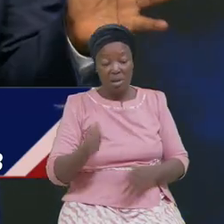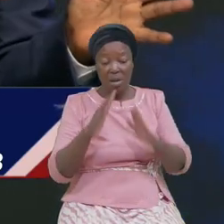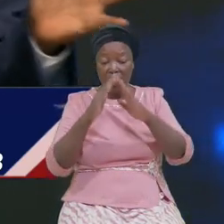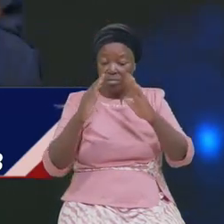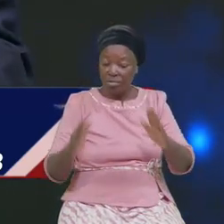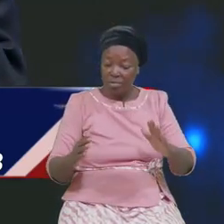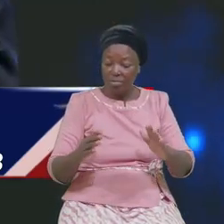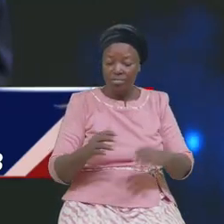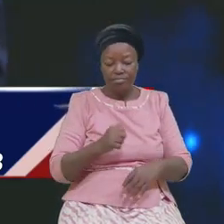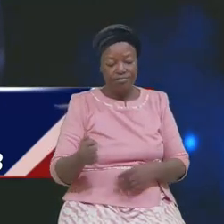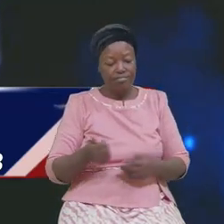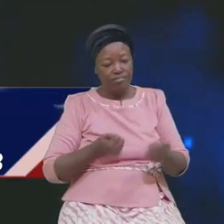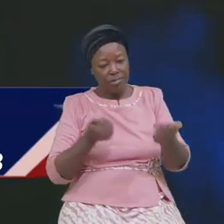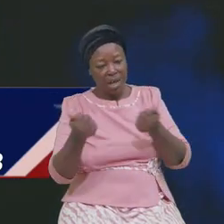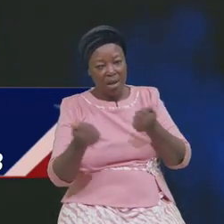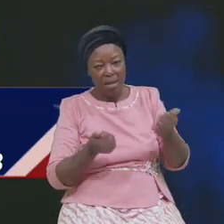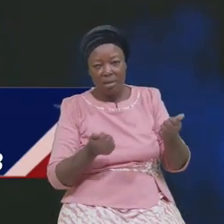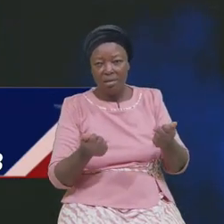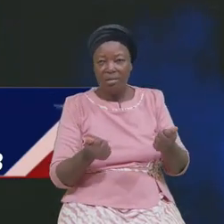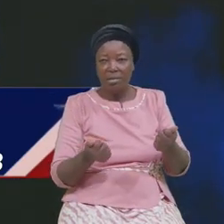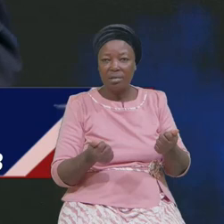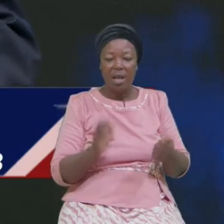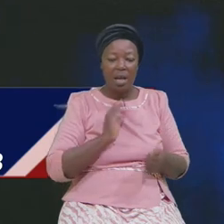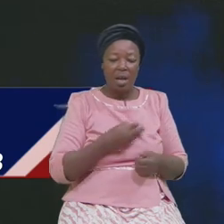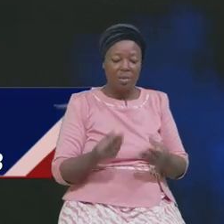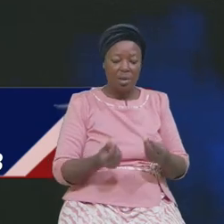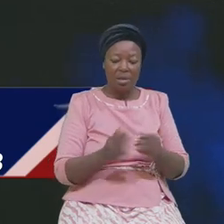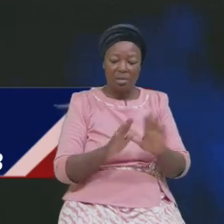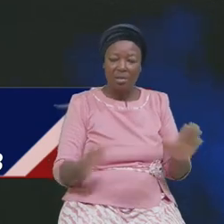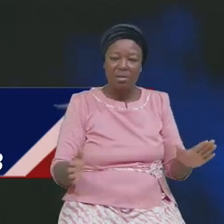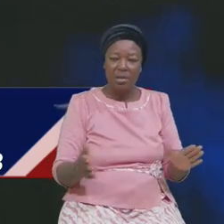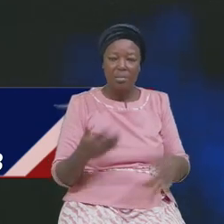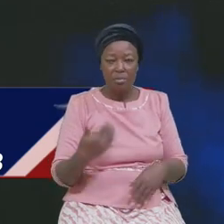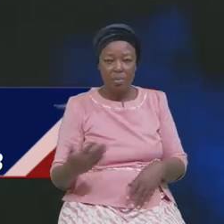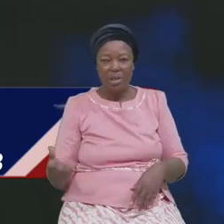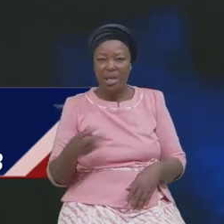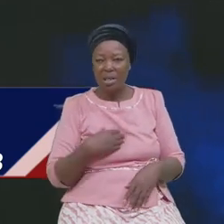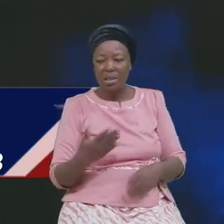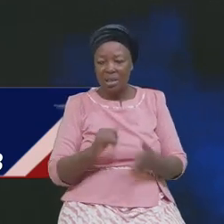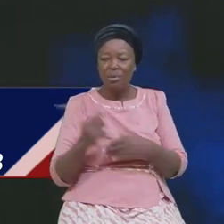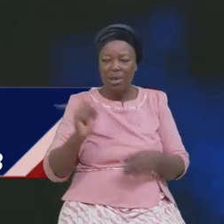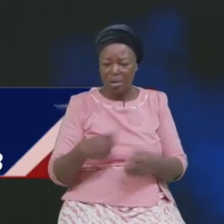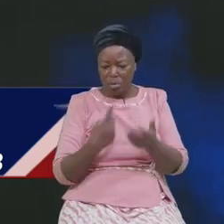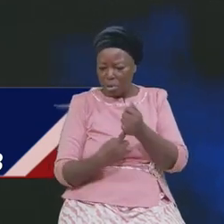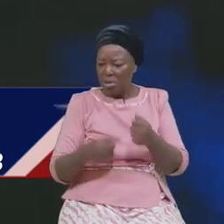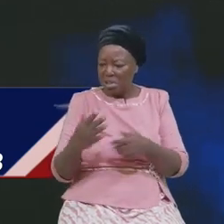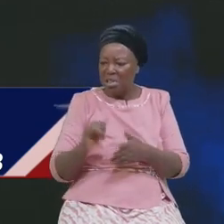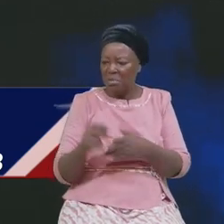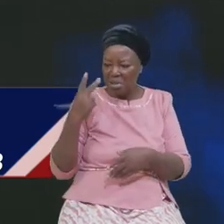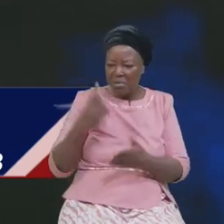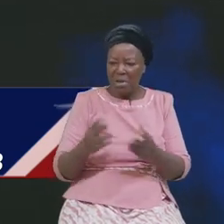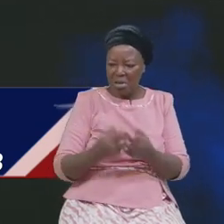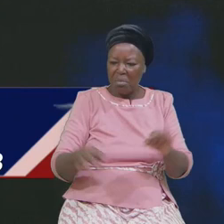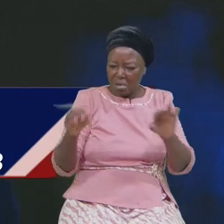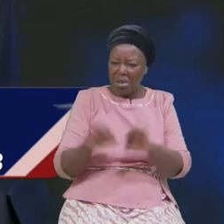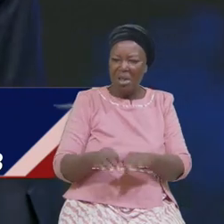our cars, our landed property, and all the things that are tangible, all the things that are